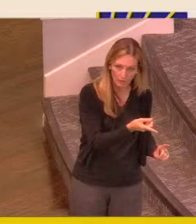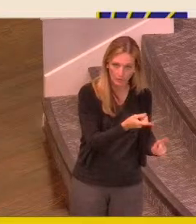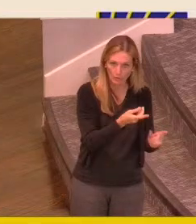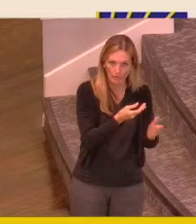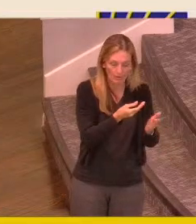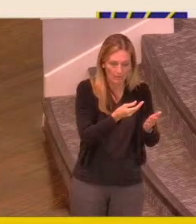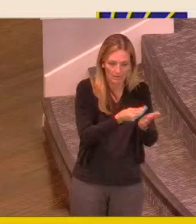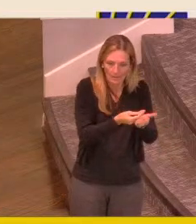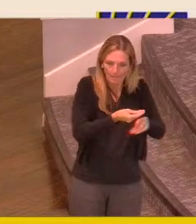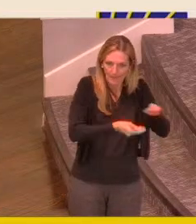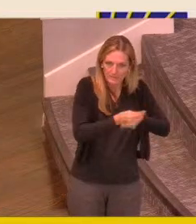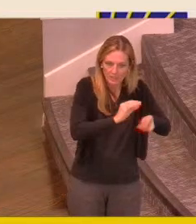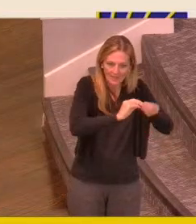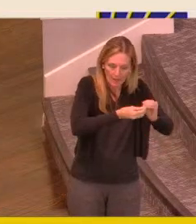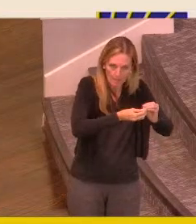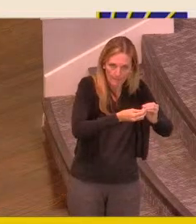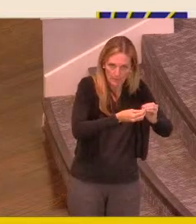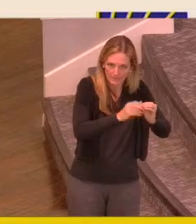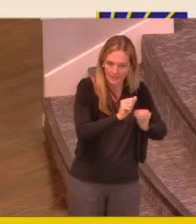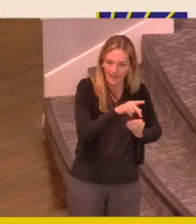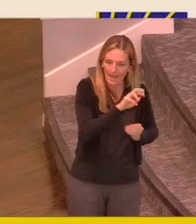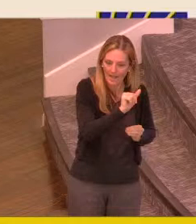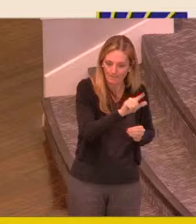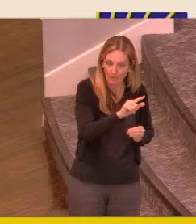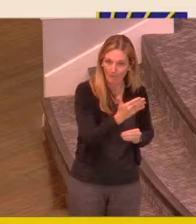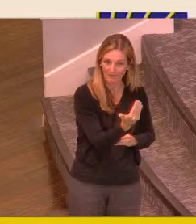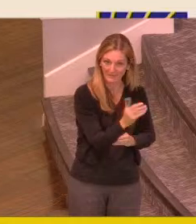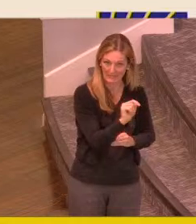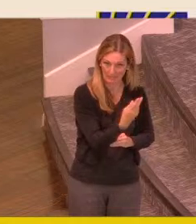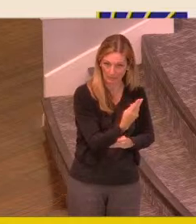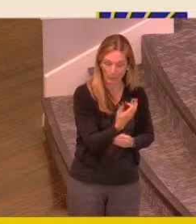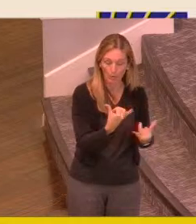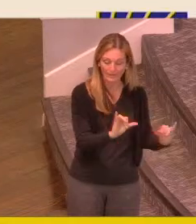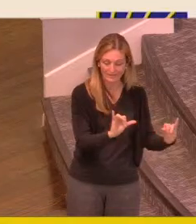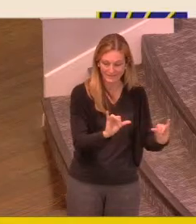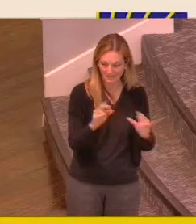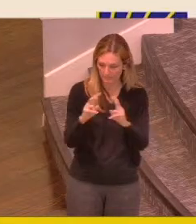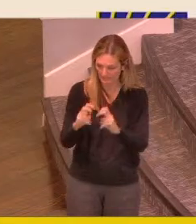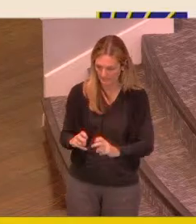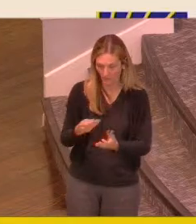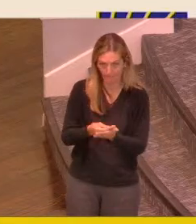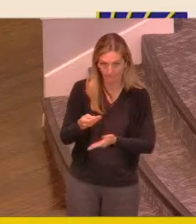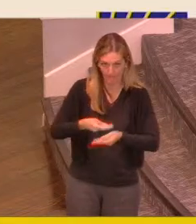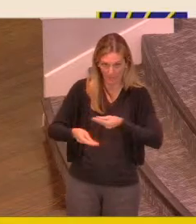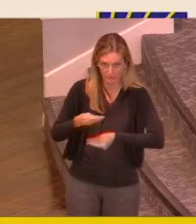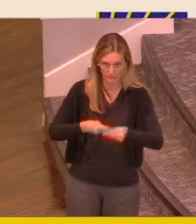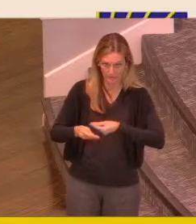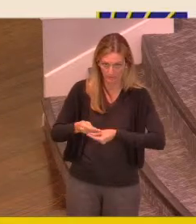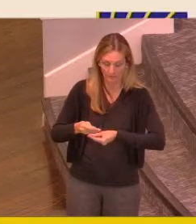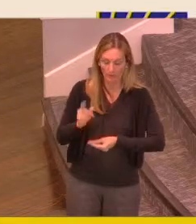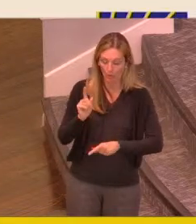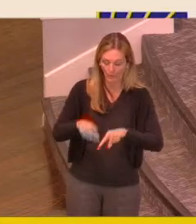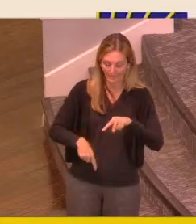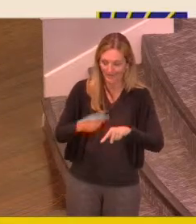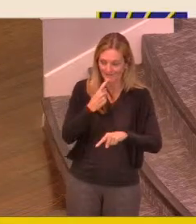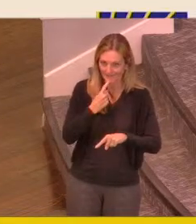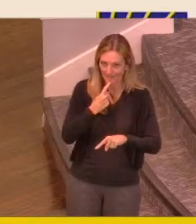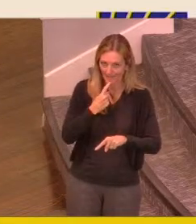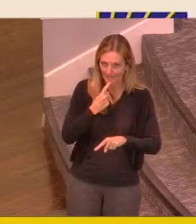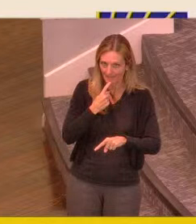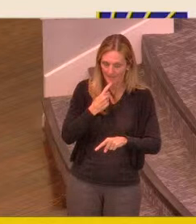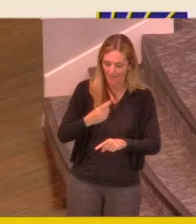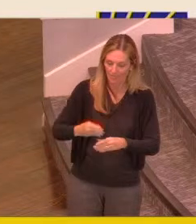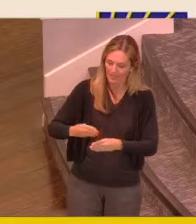So we're still analyzing the budget, and we can't really say definitively what that final